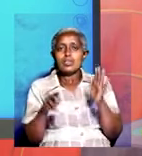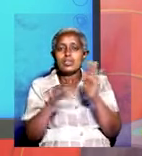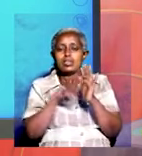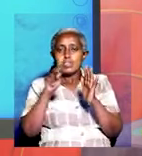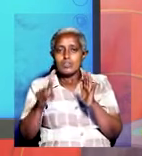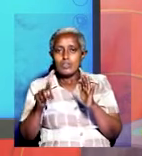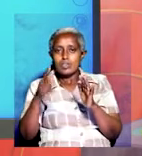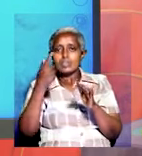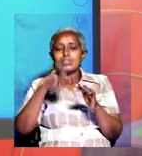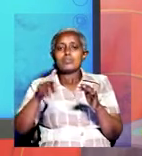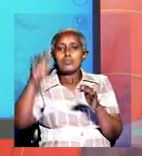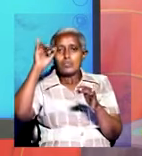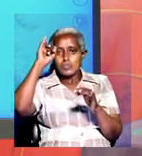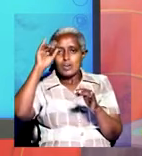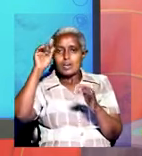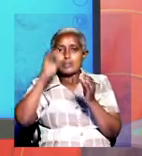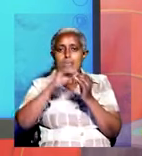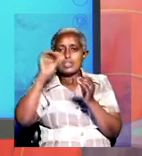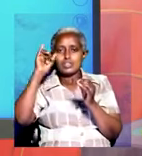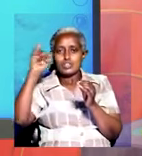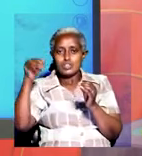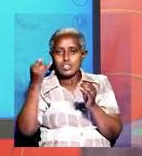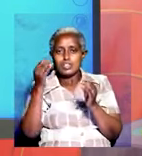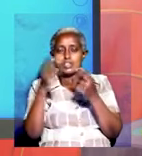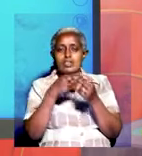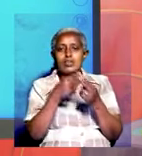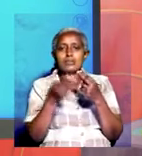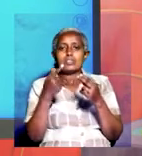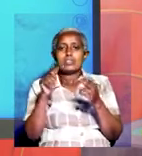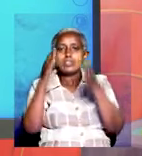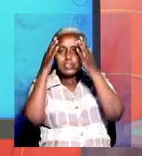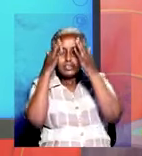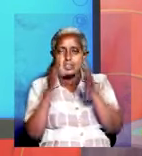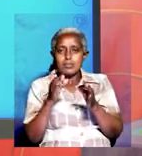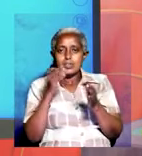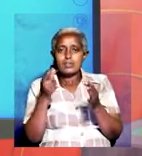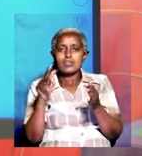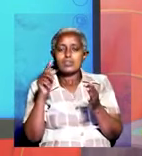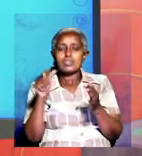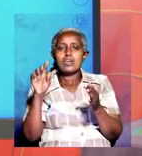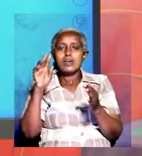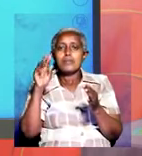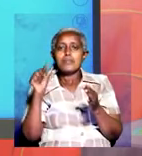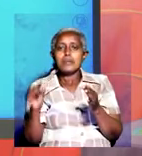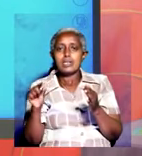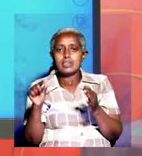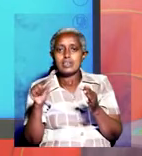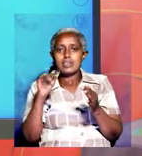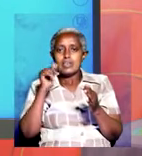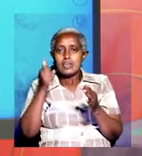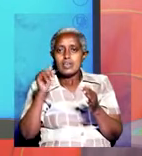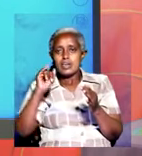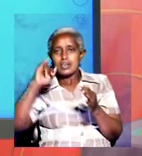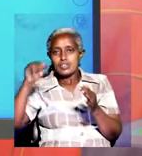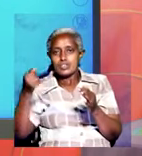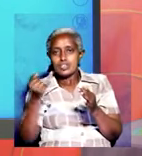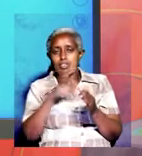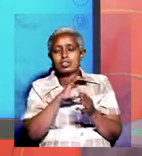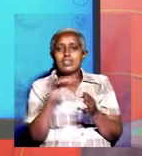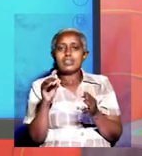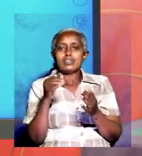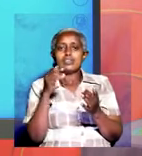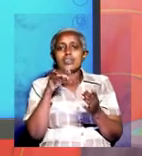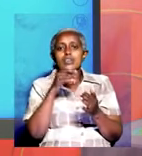the power of I plus j times the determinant of the minor, that's aij. And